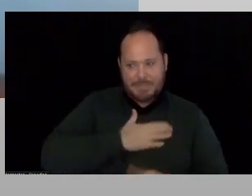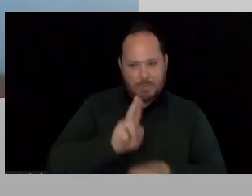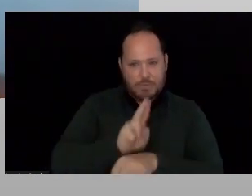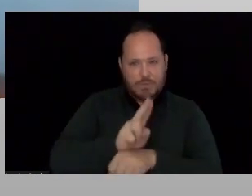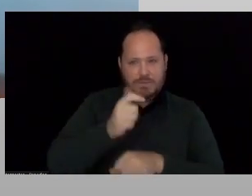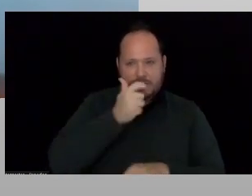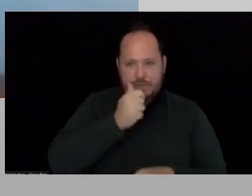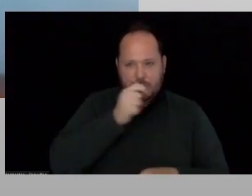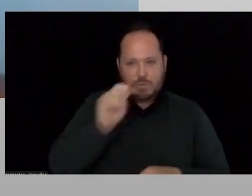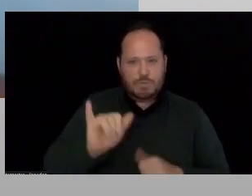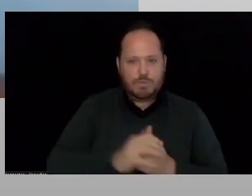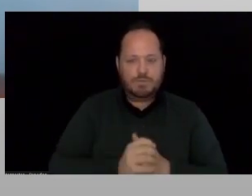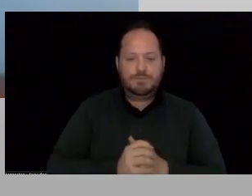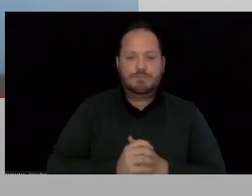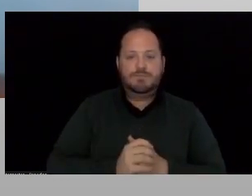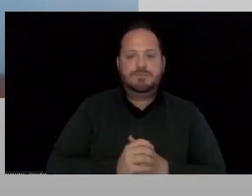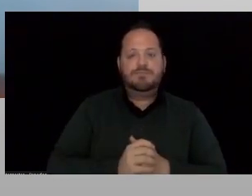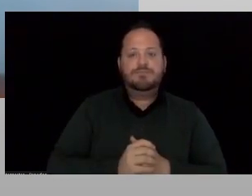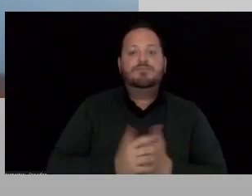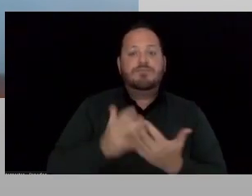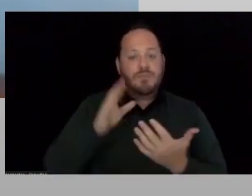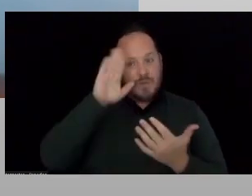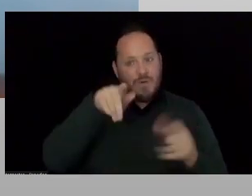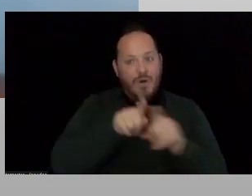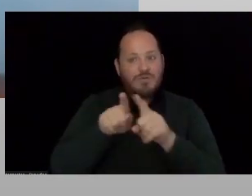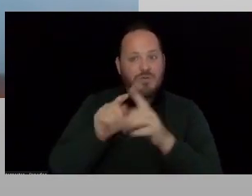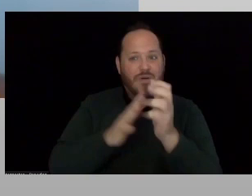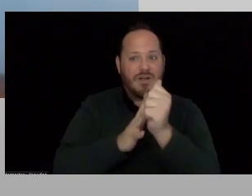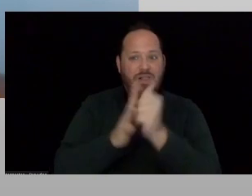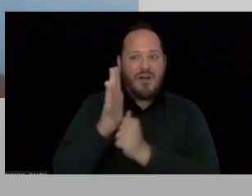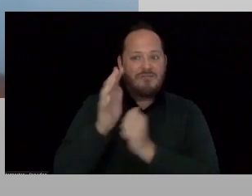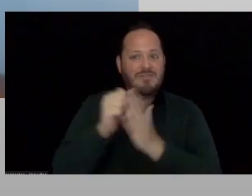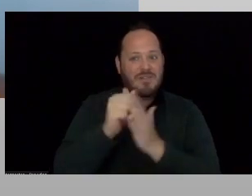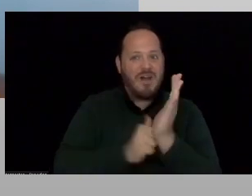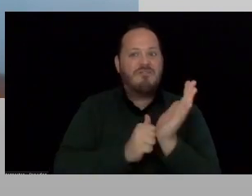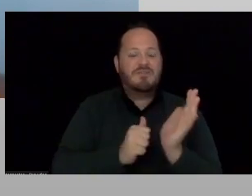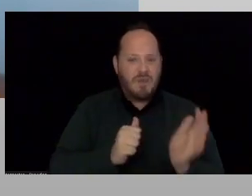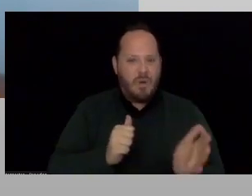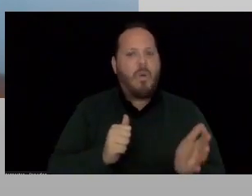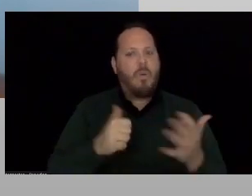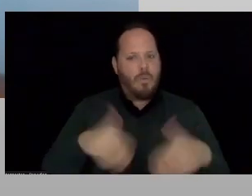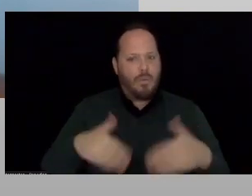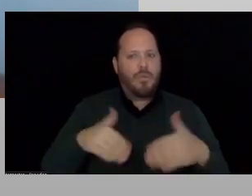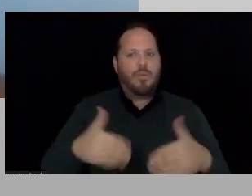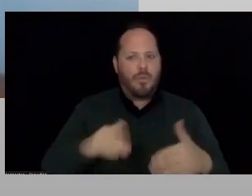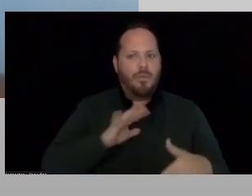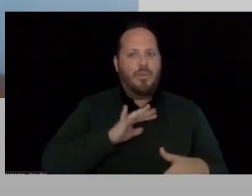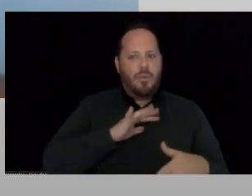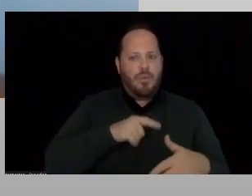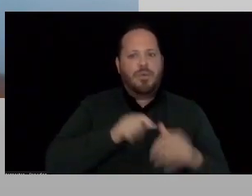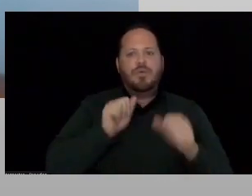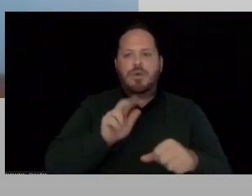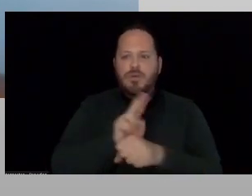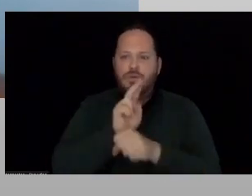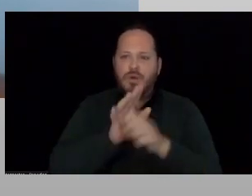to point out that gloves are a defined benefit, and you can use them to handle dirty tissues, bodily fluid,